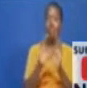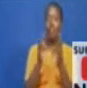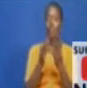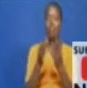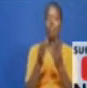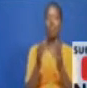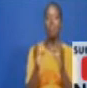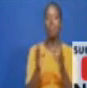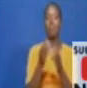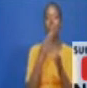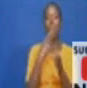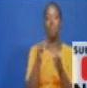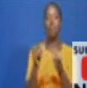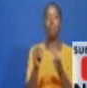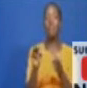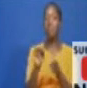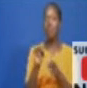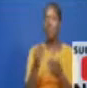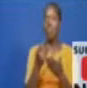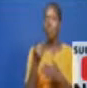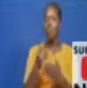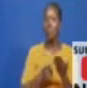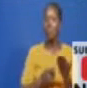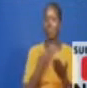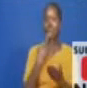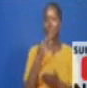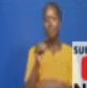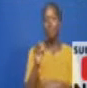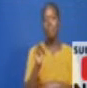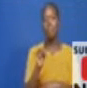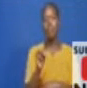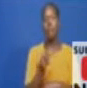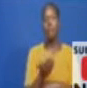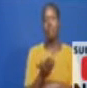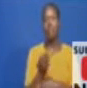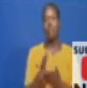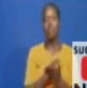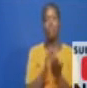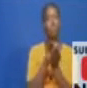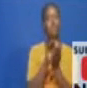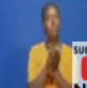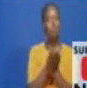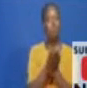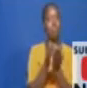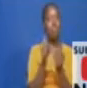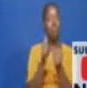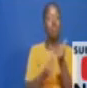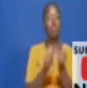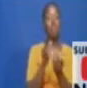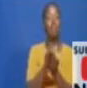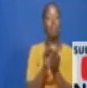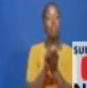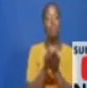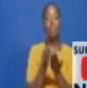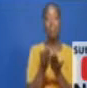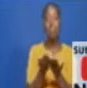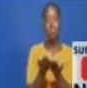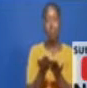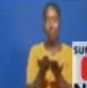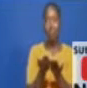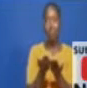million. What is it that is 400 million? Shares in a bank, which bank? Imperial, which one is this